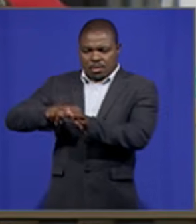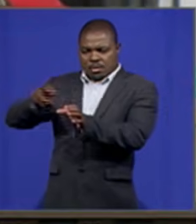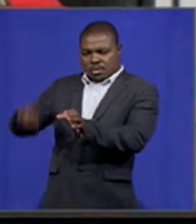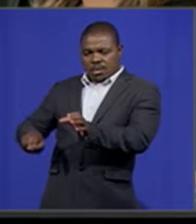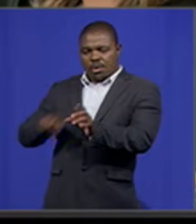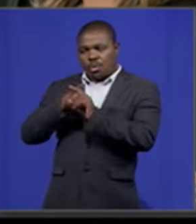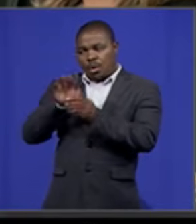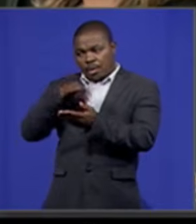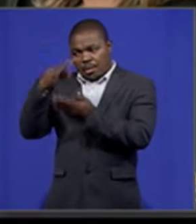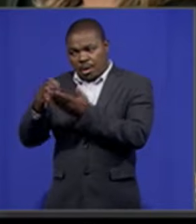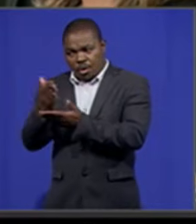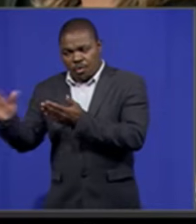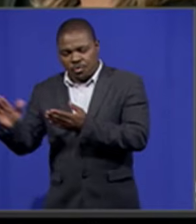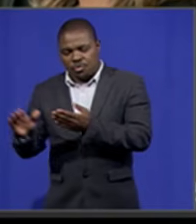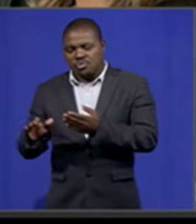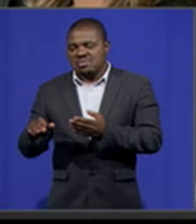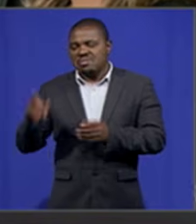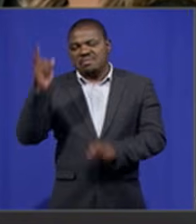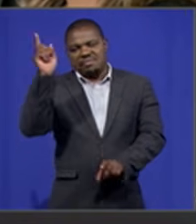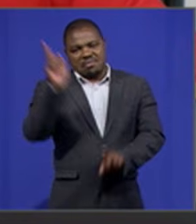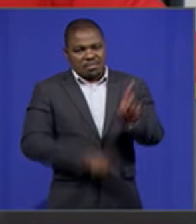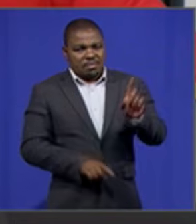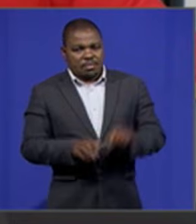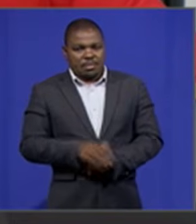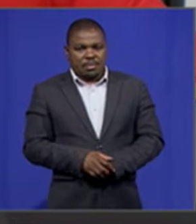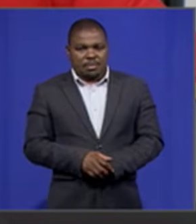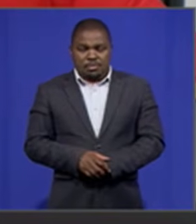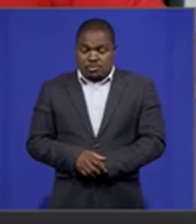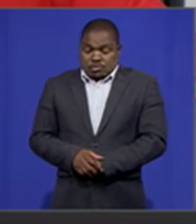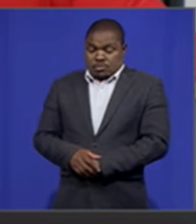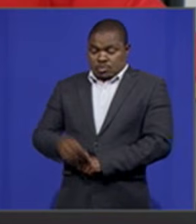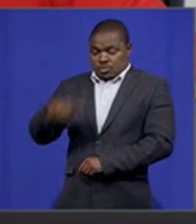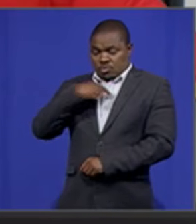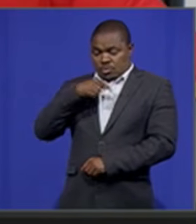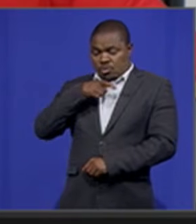kota. To all the answers, I'm not going to incriminate myself.